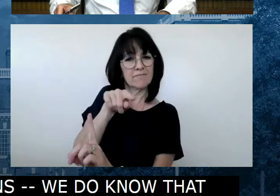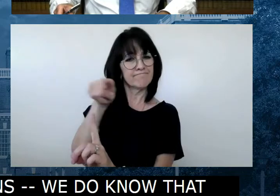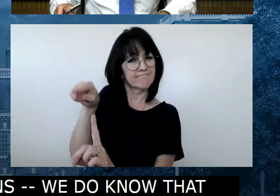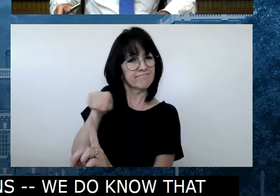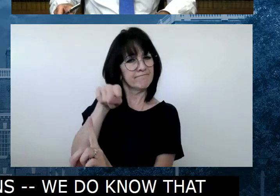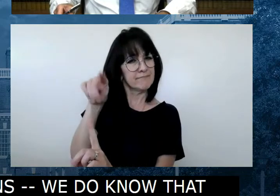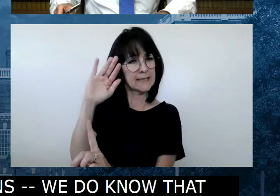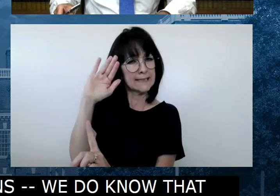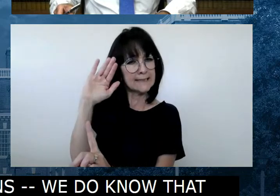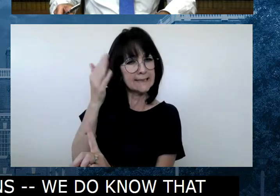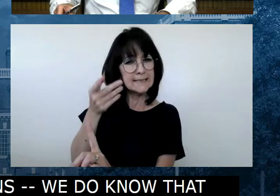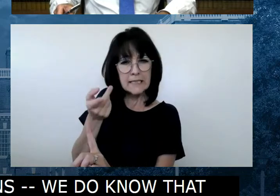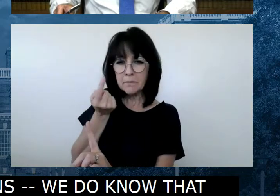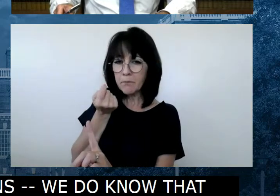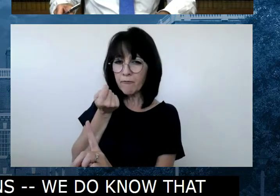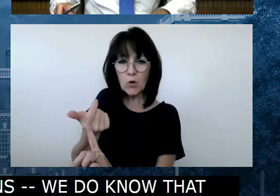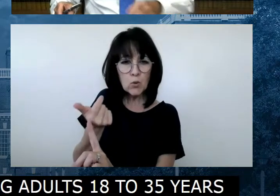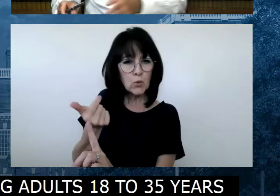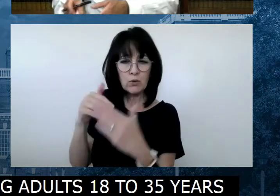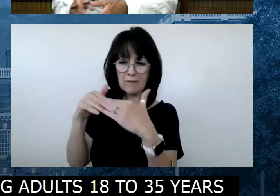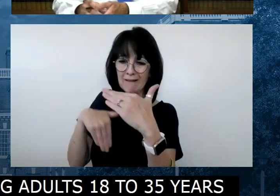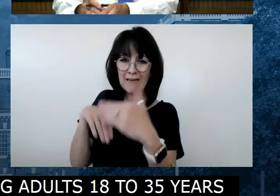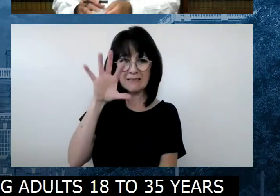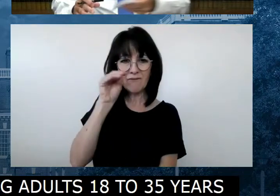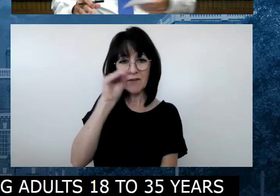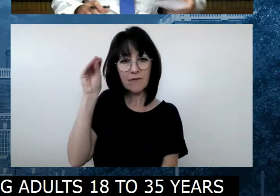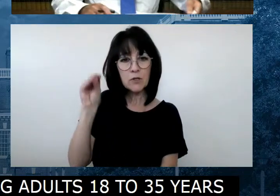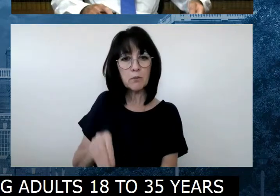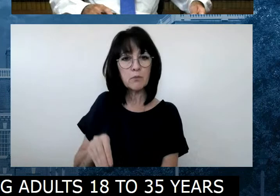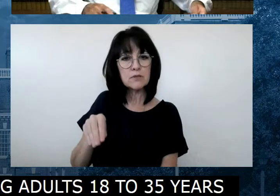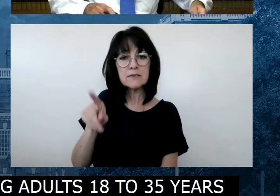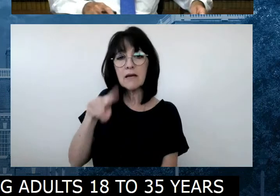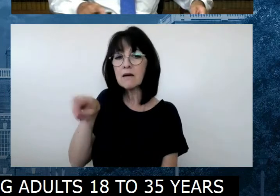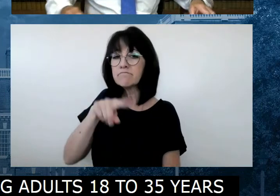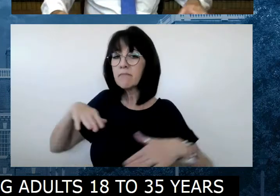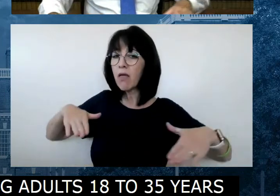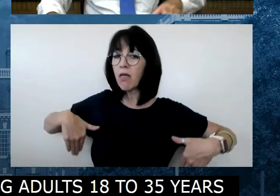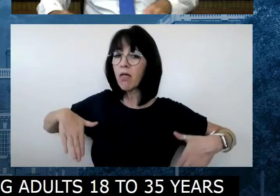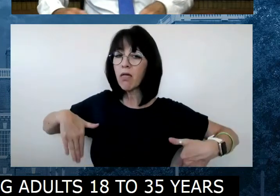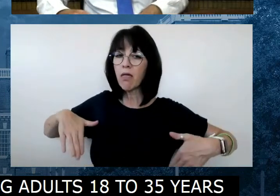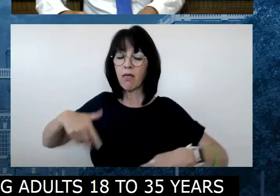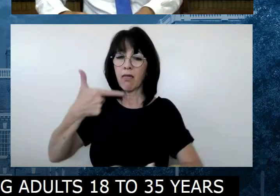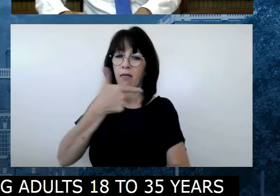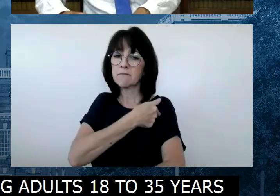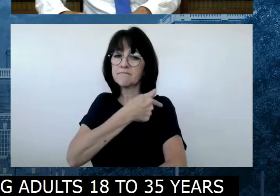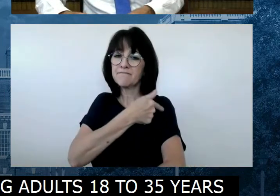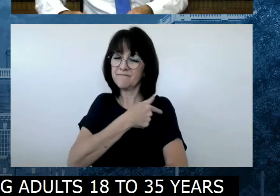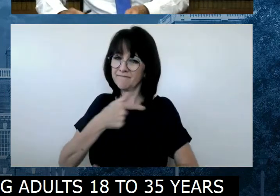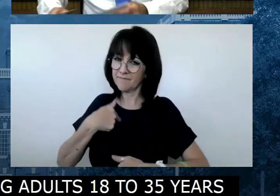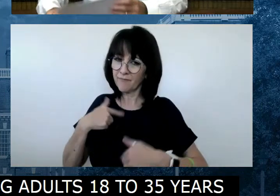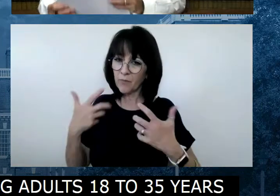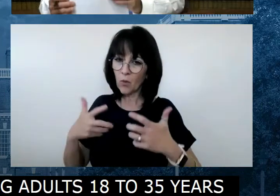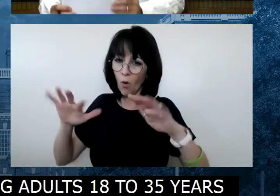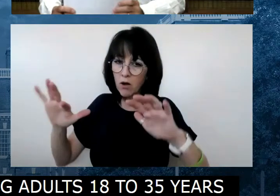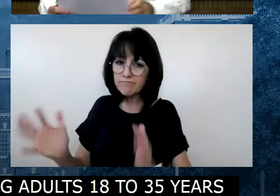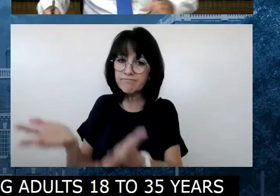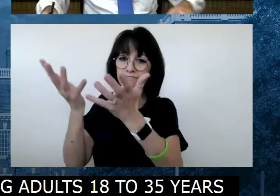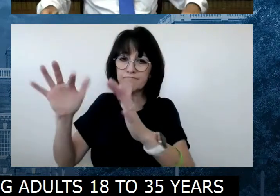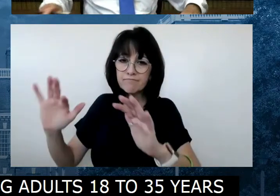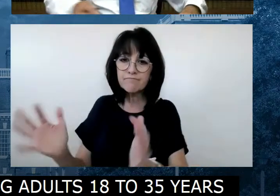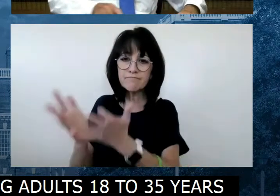than 50%, less than 50% vaccinated, and need to get them to step up to the plate. Any concerns that they